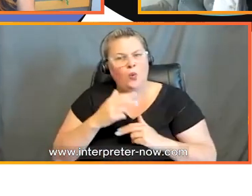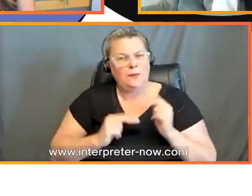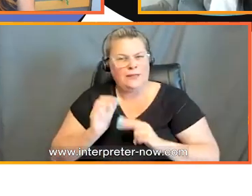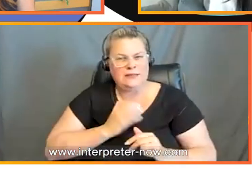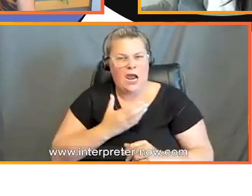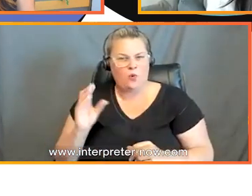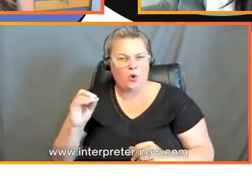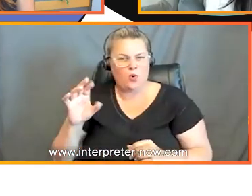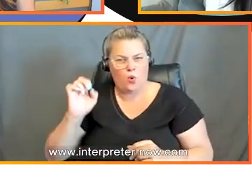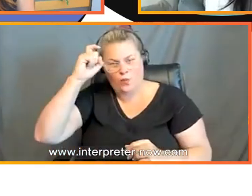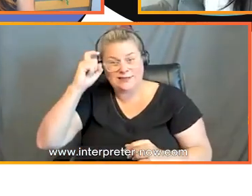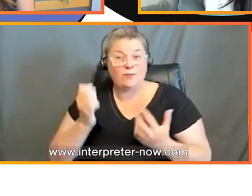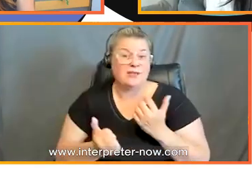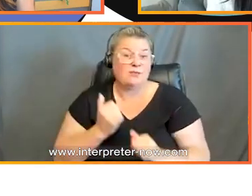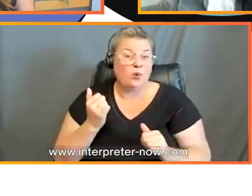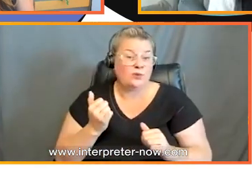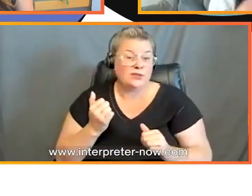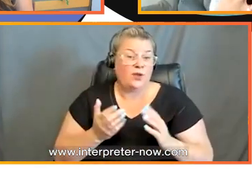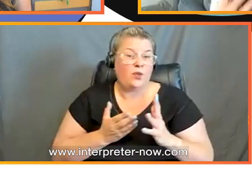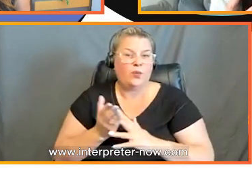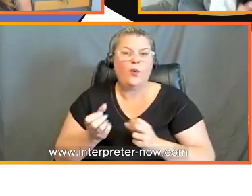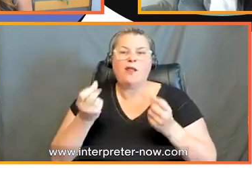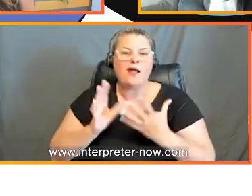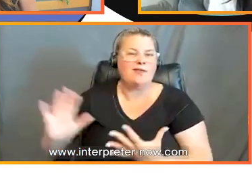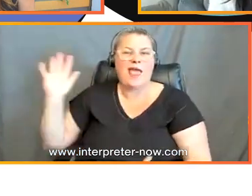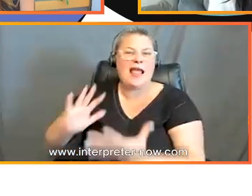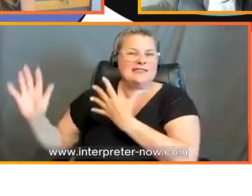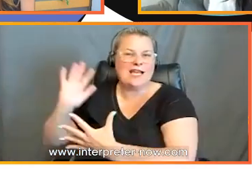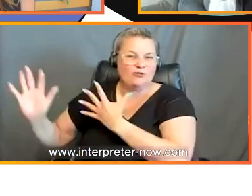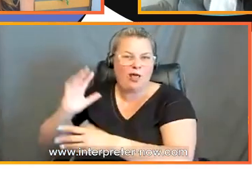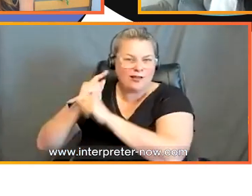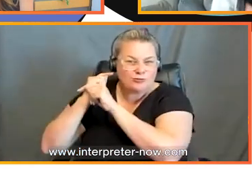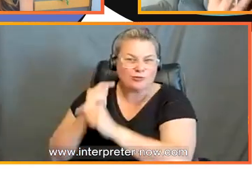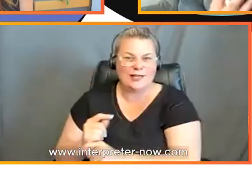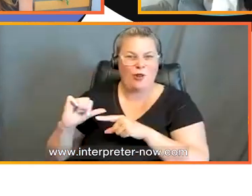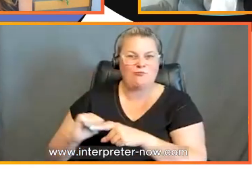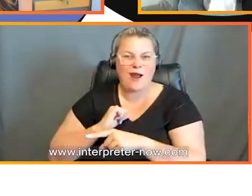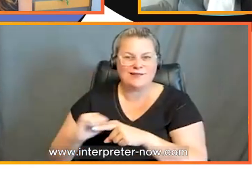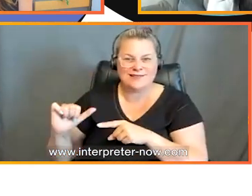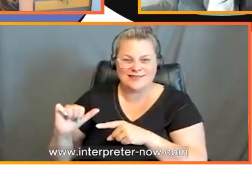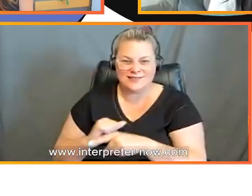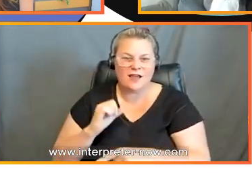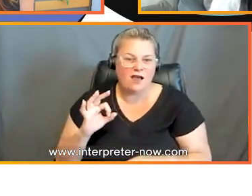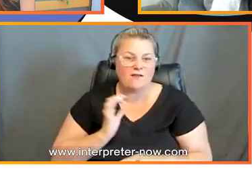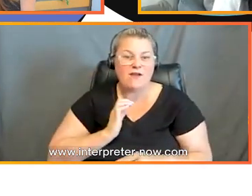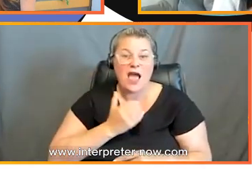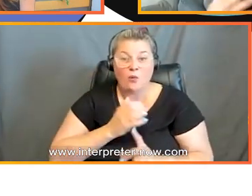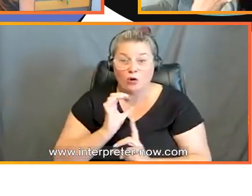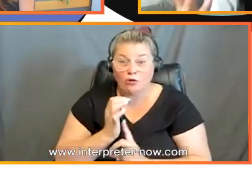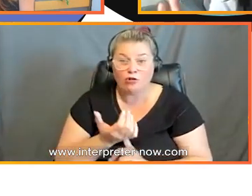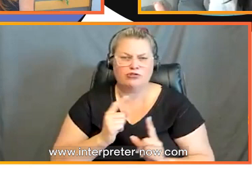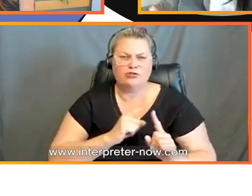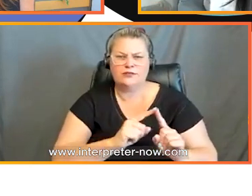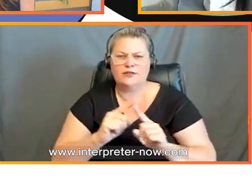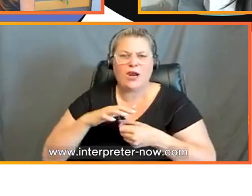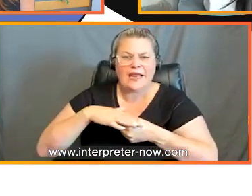largely through a lot of the ancestral, traditional practices of our cultures, indigenous cultures